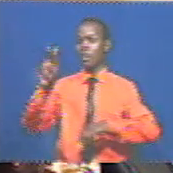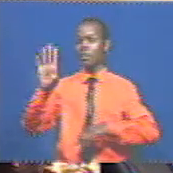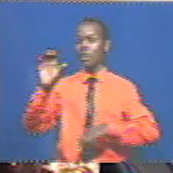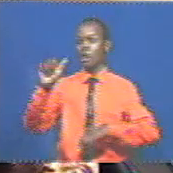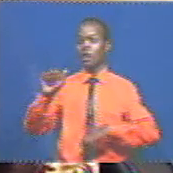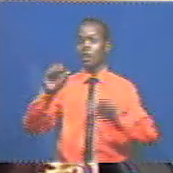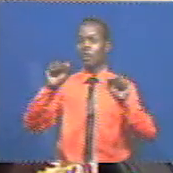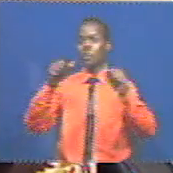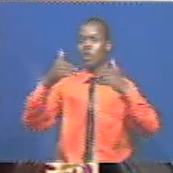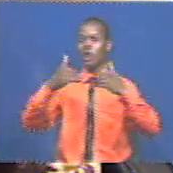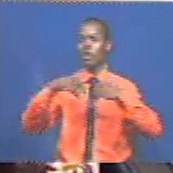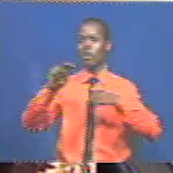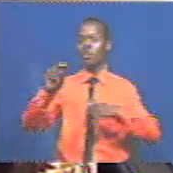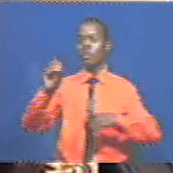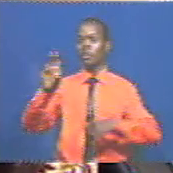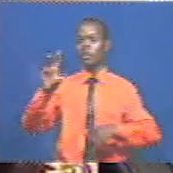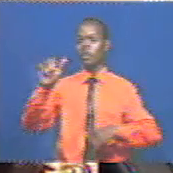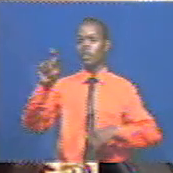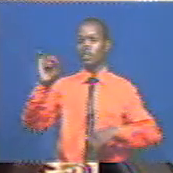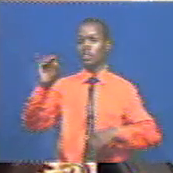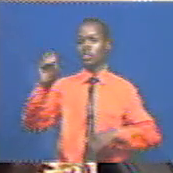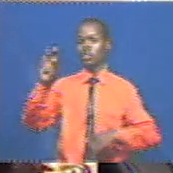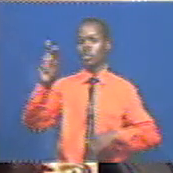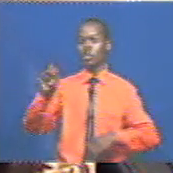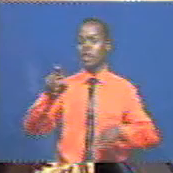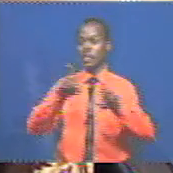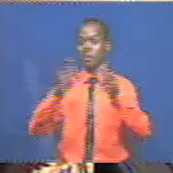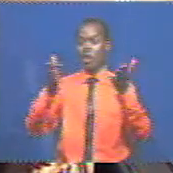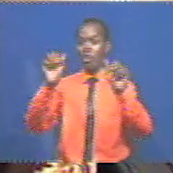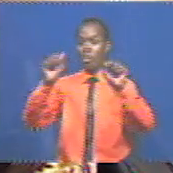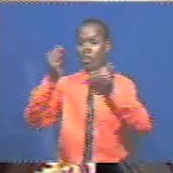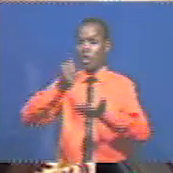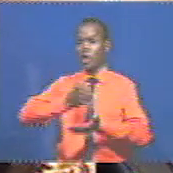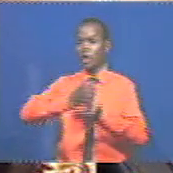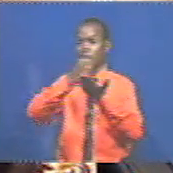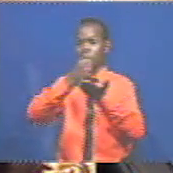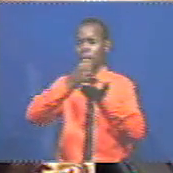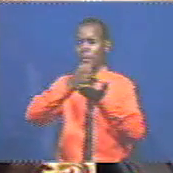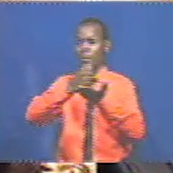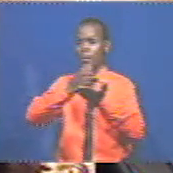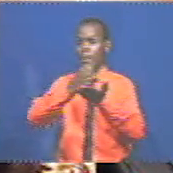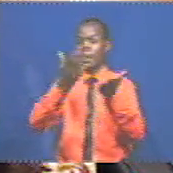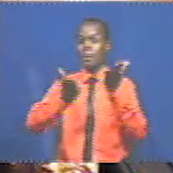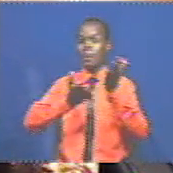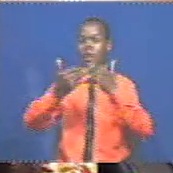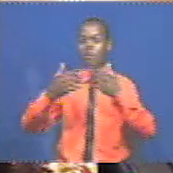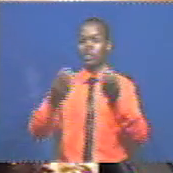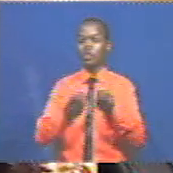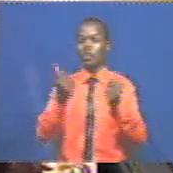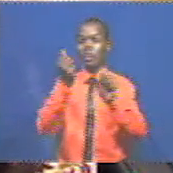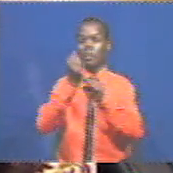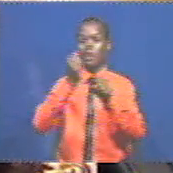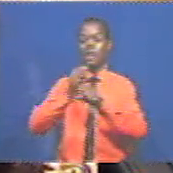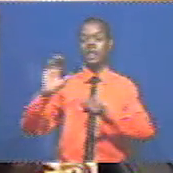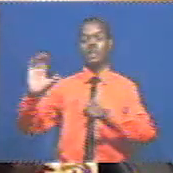innovation and how innovation can make can help or give the urban solution and to make the cities